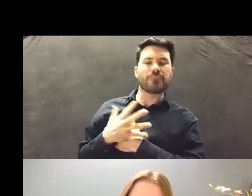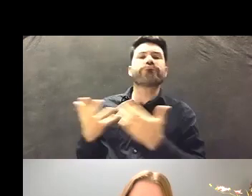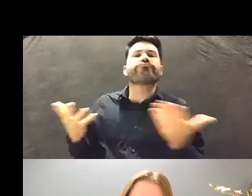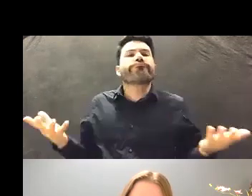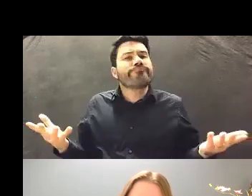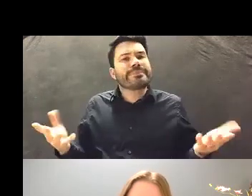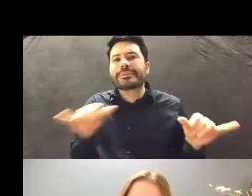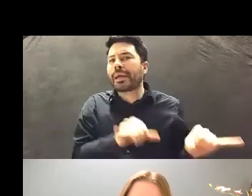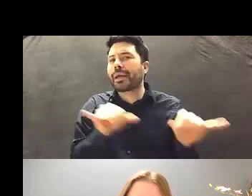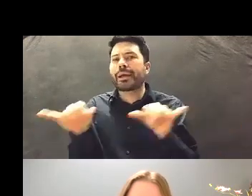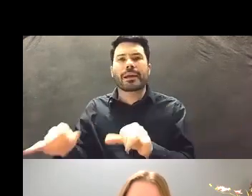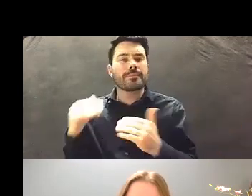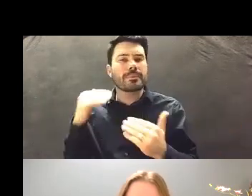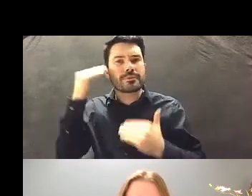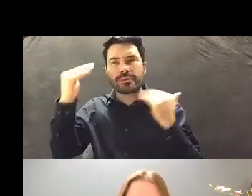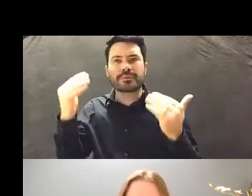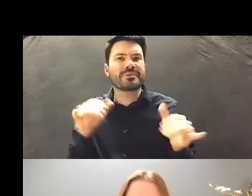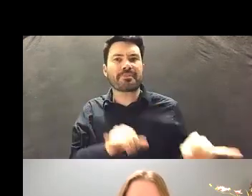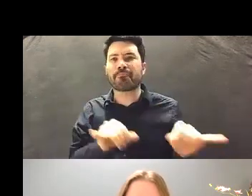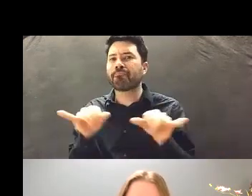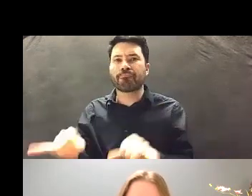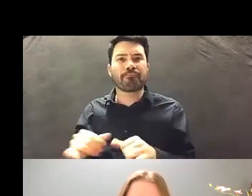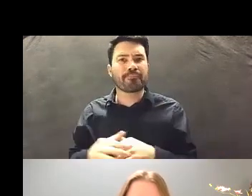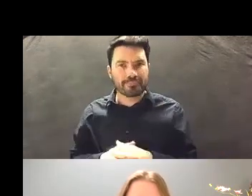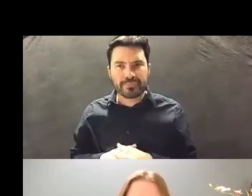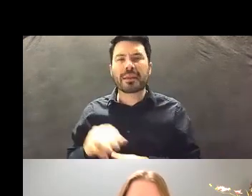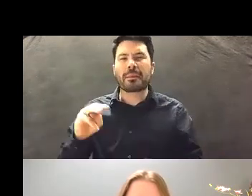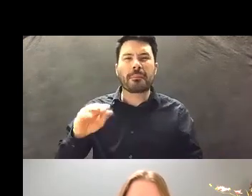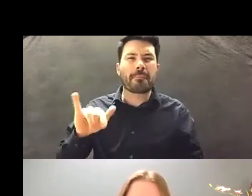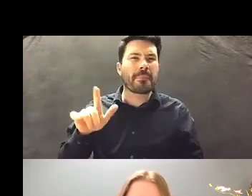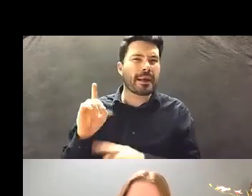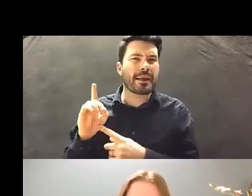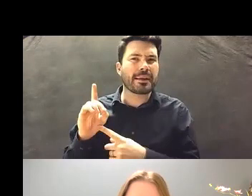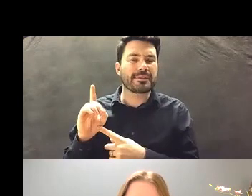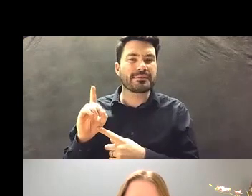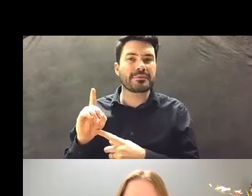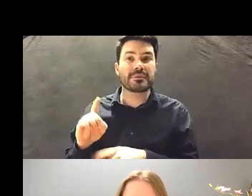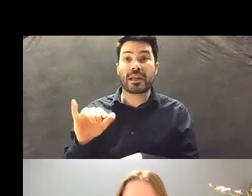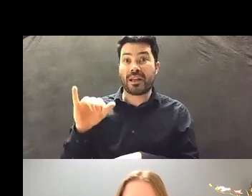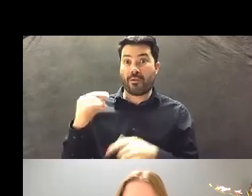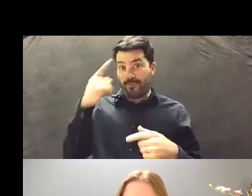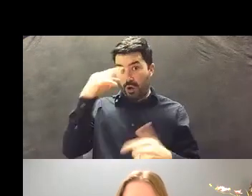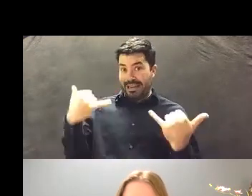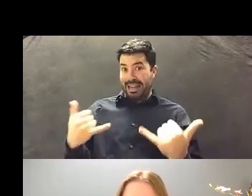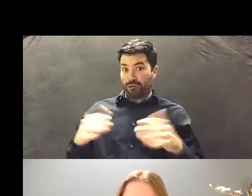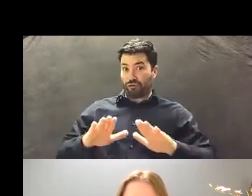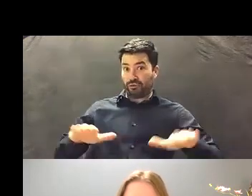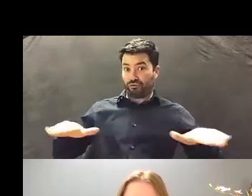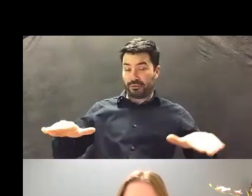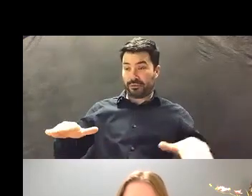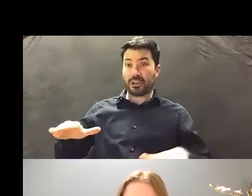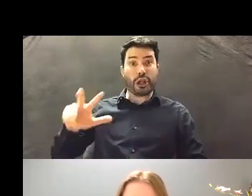for children. And importantly, this 3rd dose or a booster dose are not recommended in this age